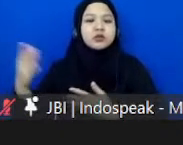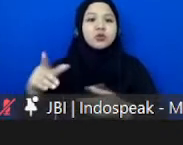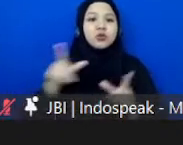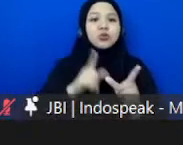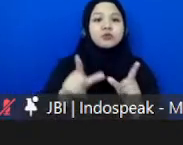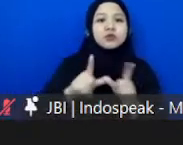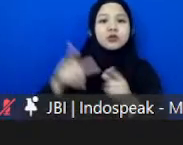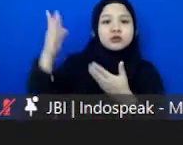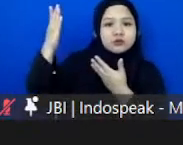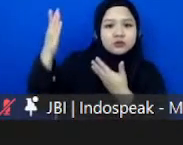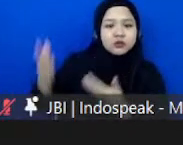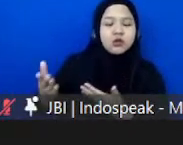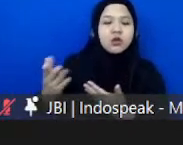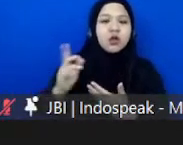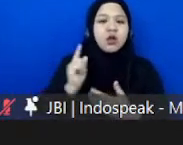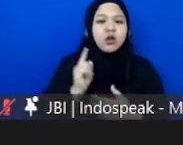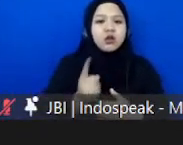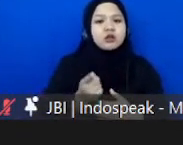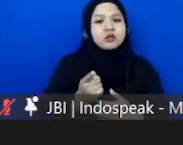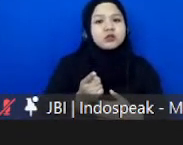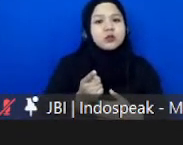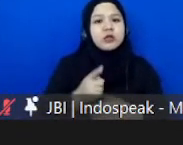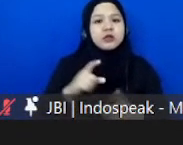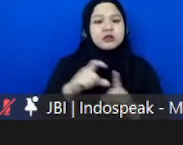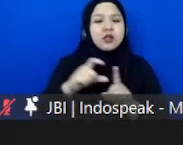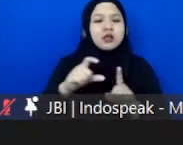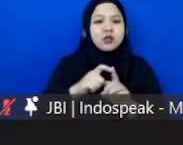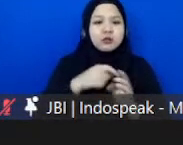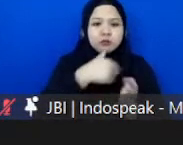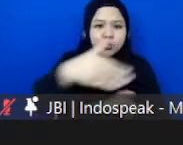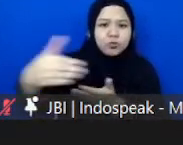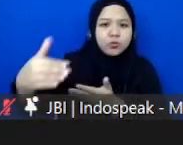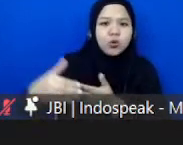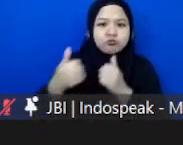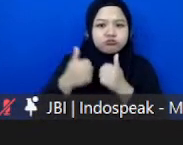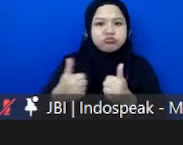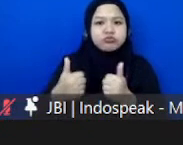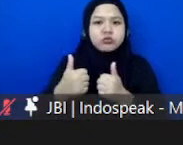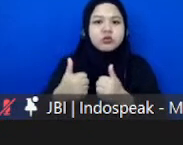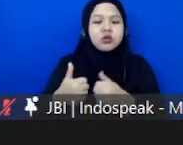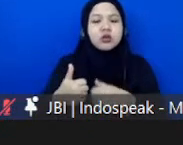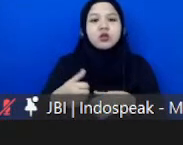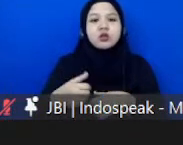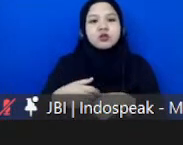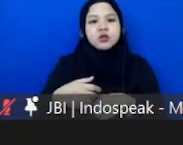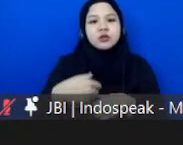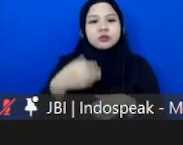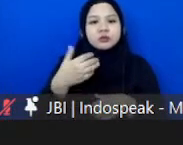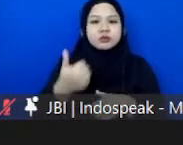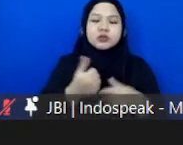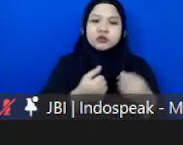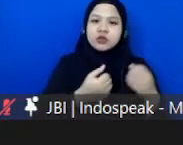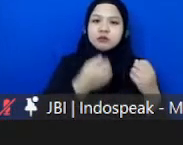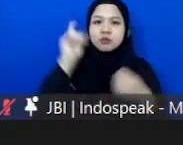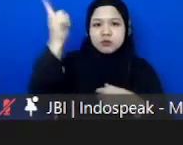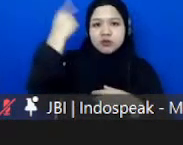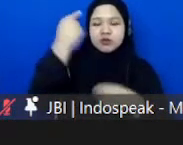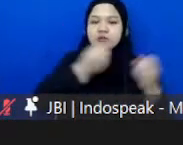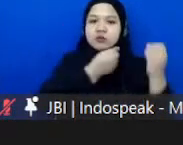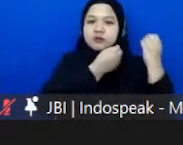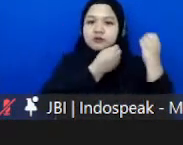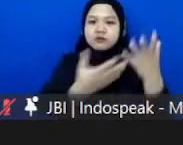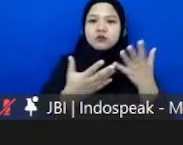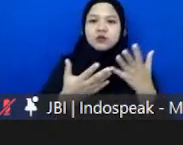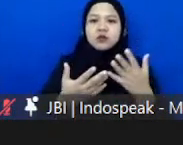excellent visualization, excellent data gathering, and I thank the government to release this kind of information. When I compare to other